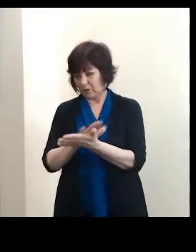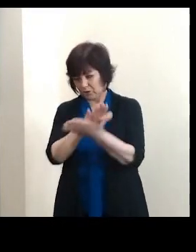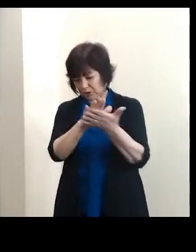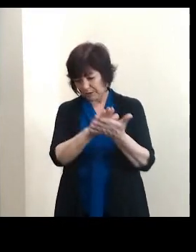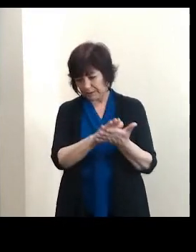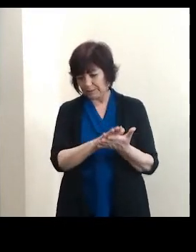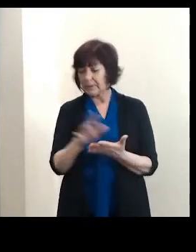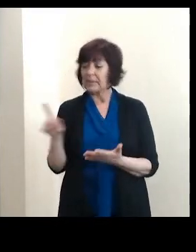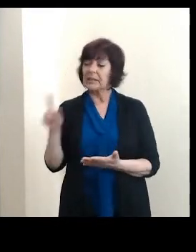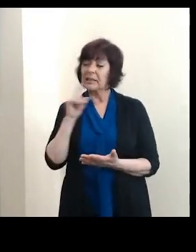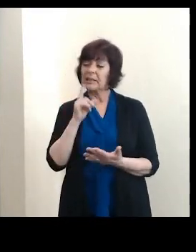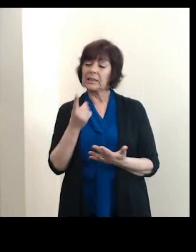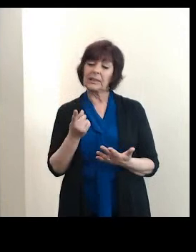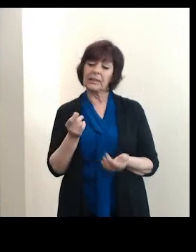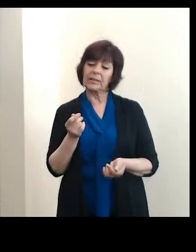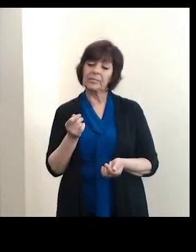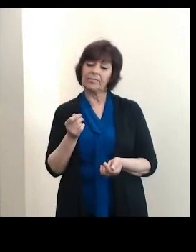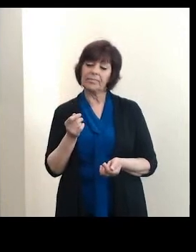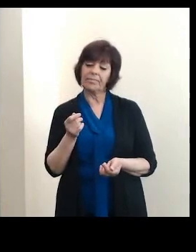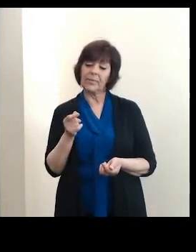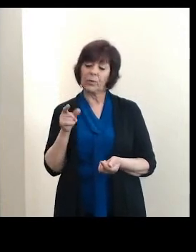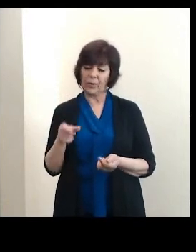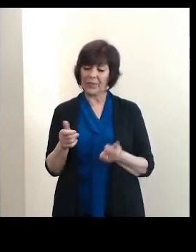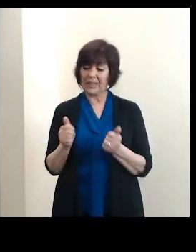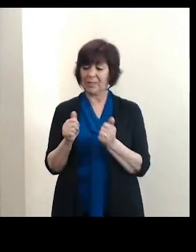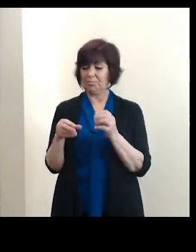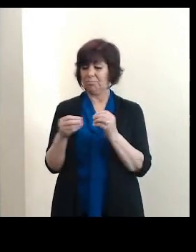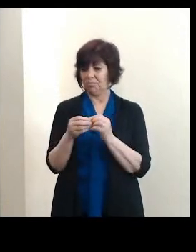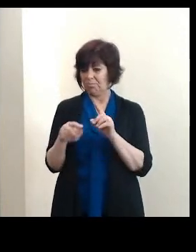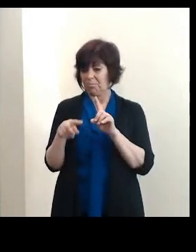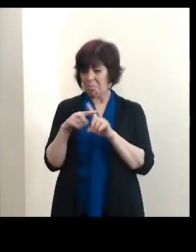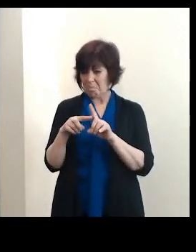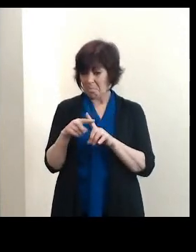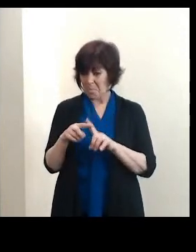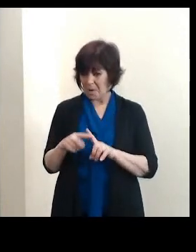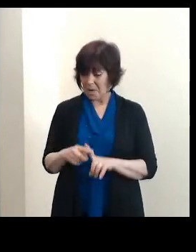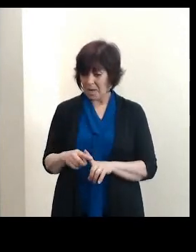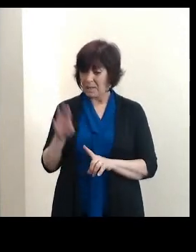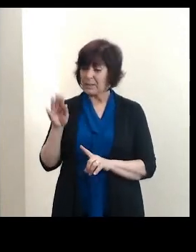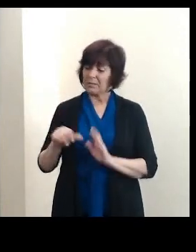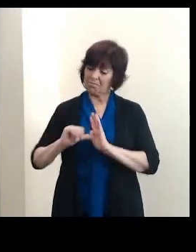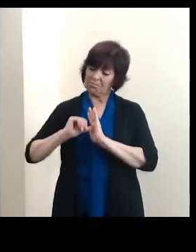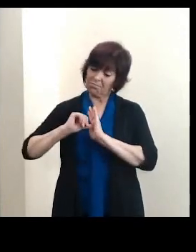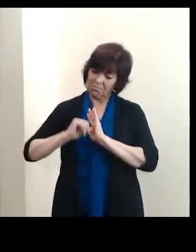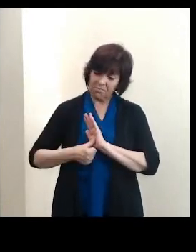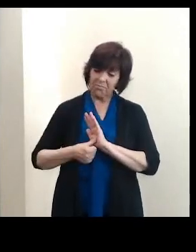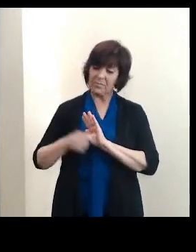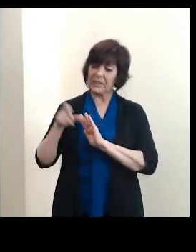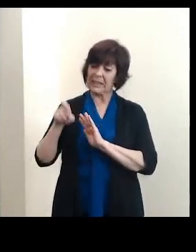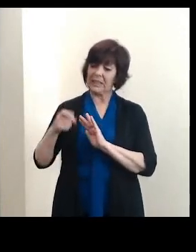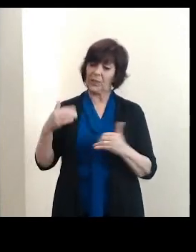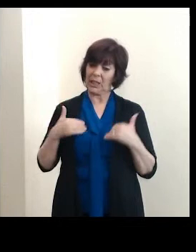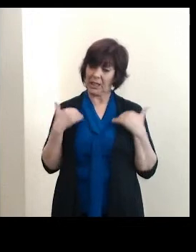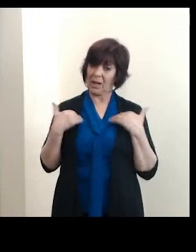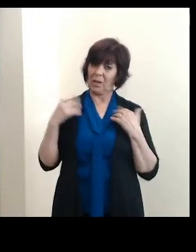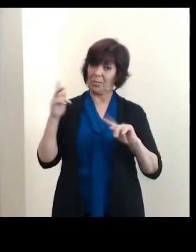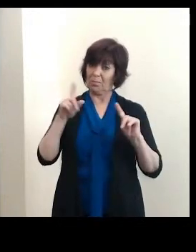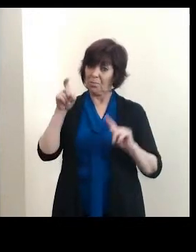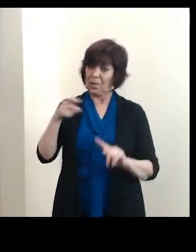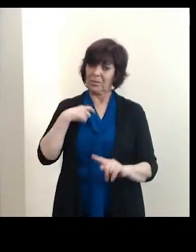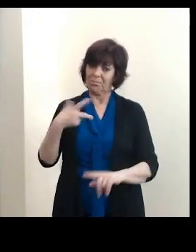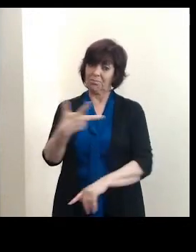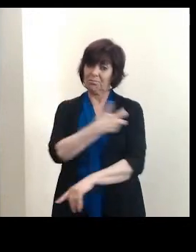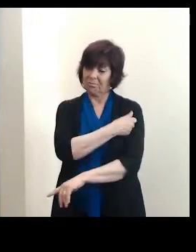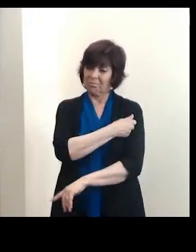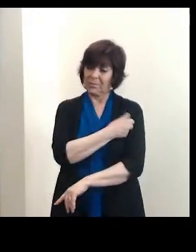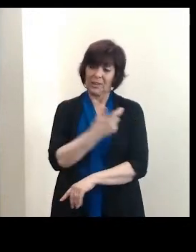this increasing cases among young people, does that emphasize the need for young people to get vaccinated? And